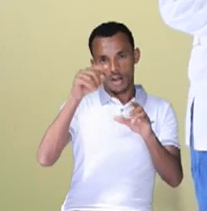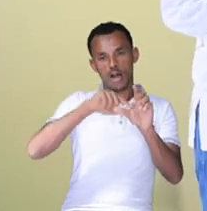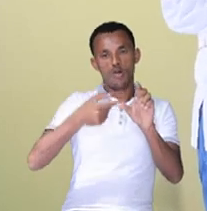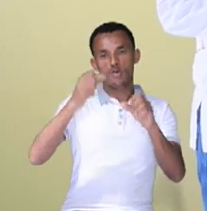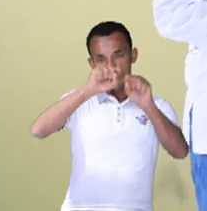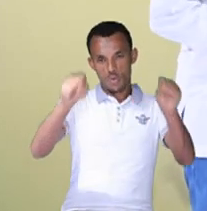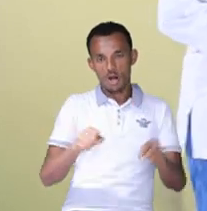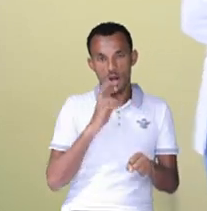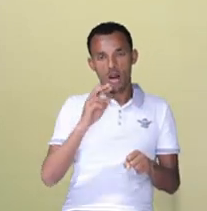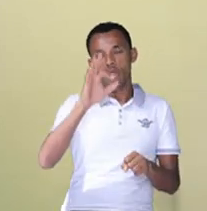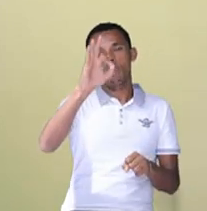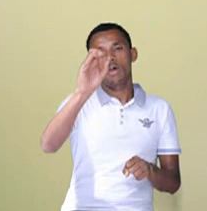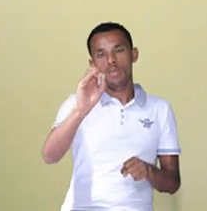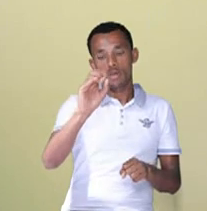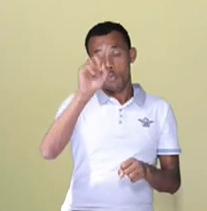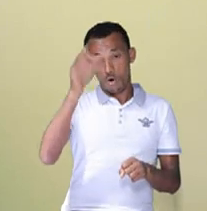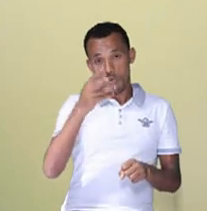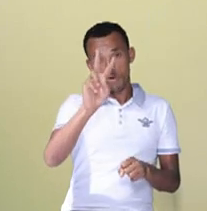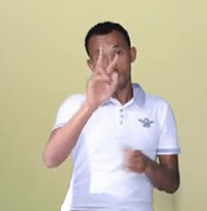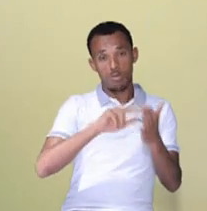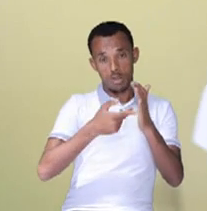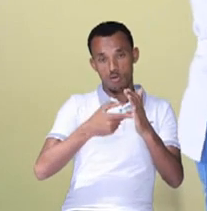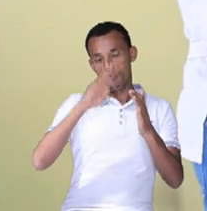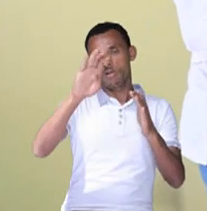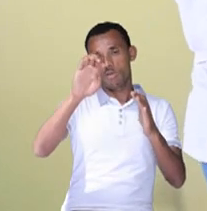square are 90 degree. The half of 90 degree is